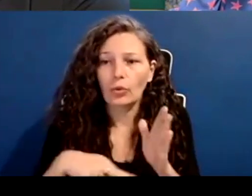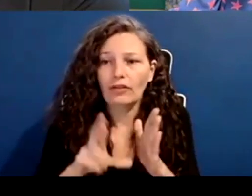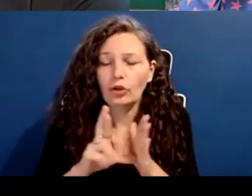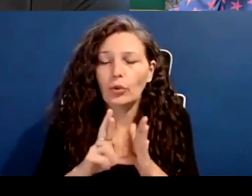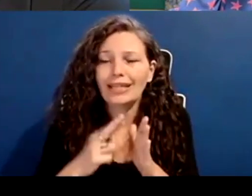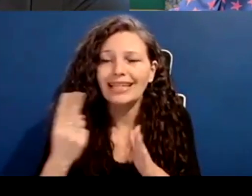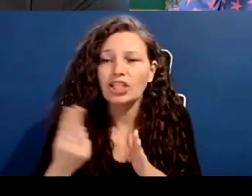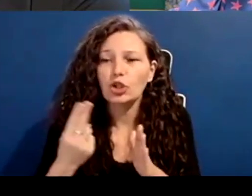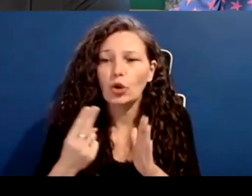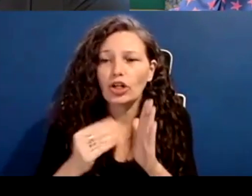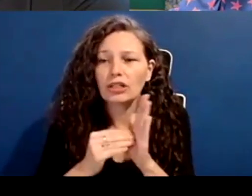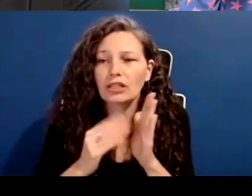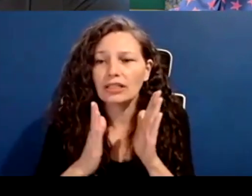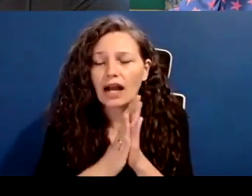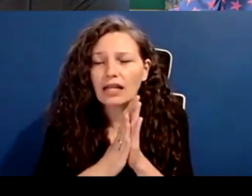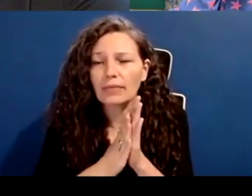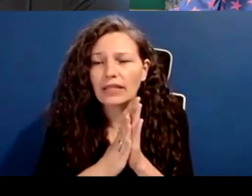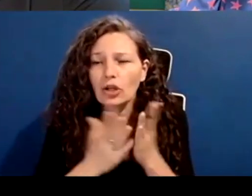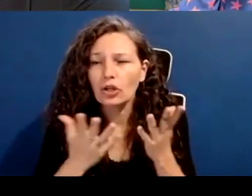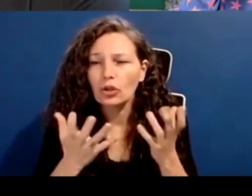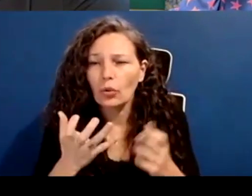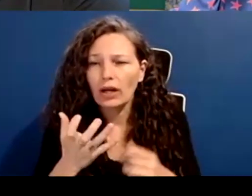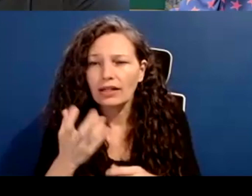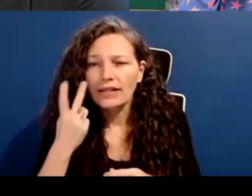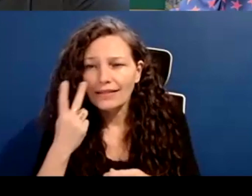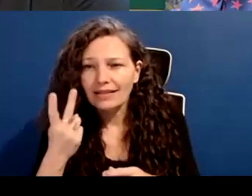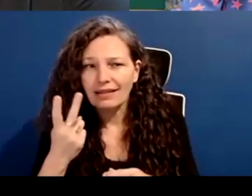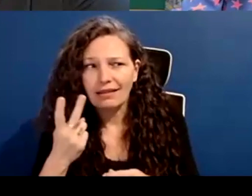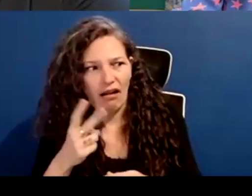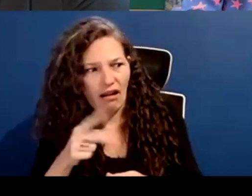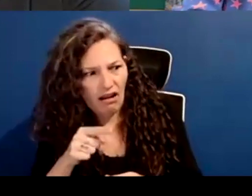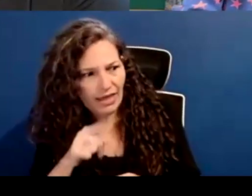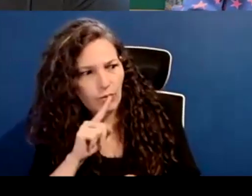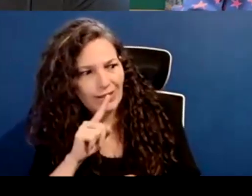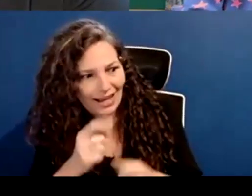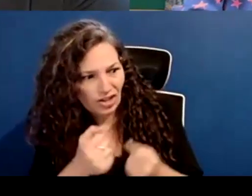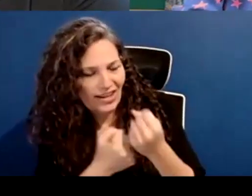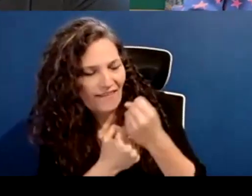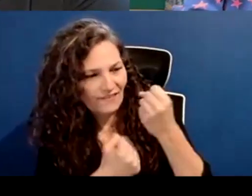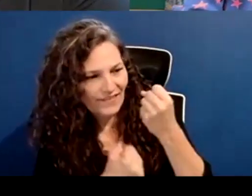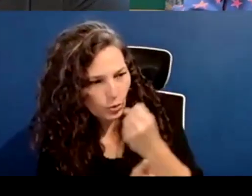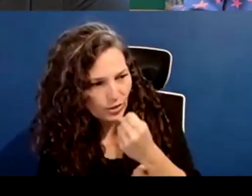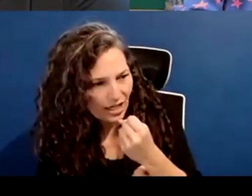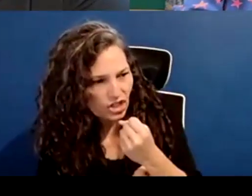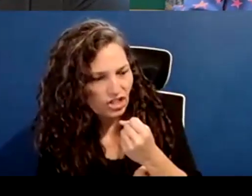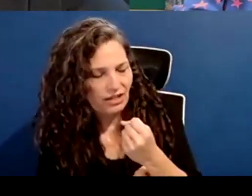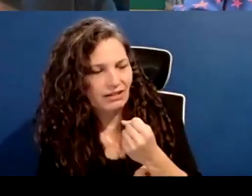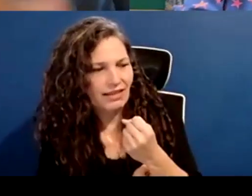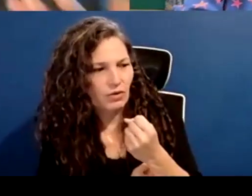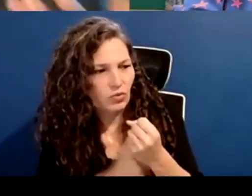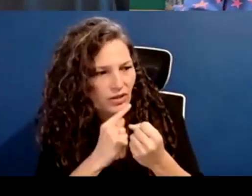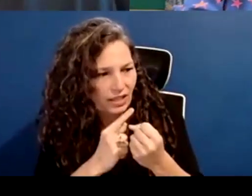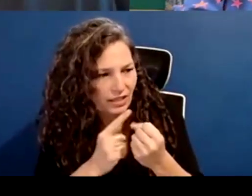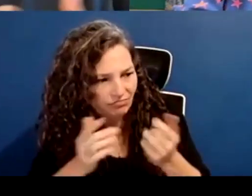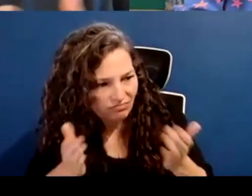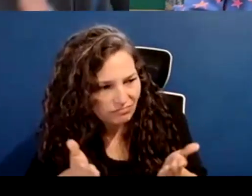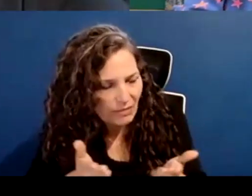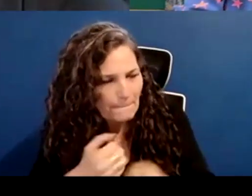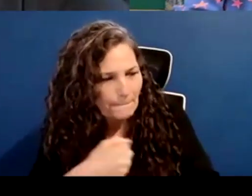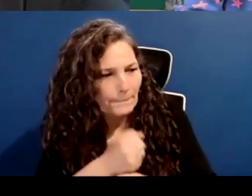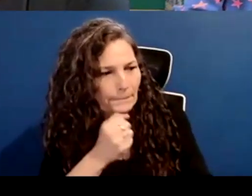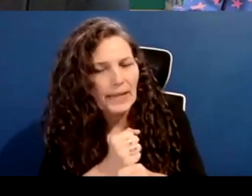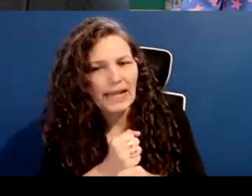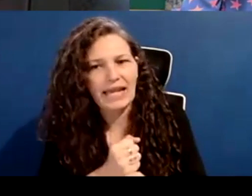it that actually served as a foundation for making those distinctions. And so, in other words, it